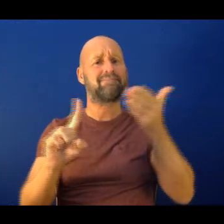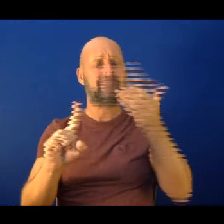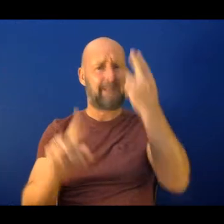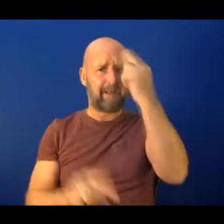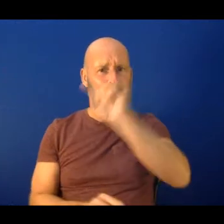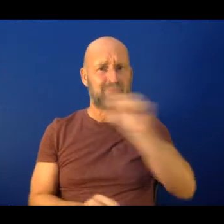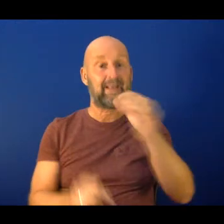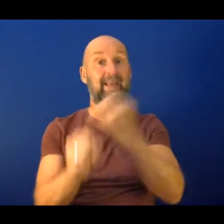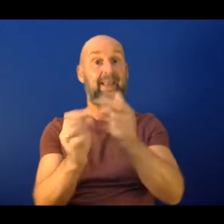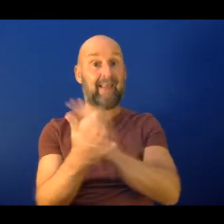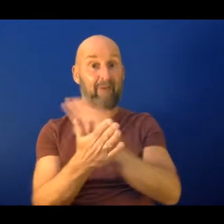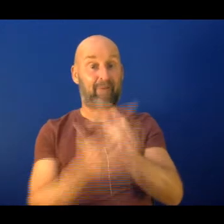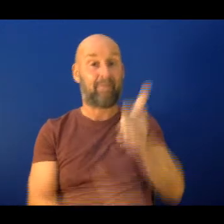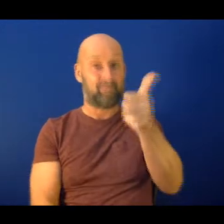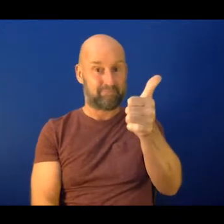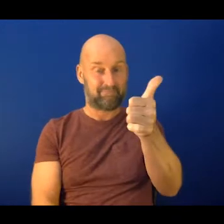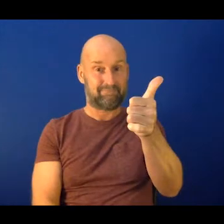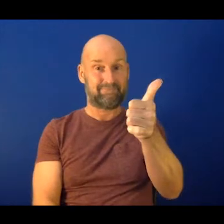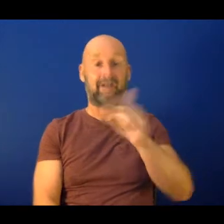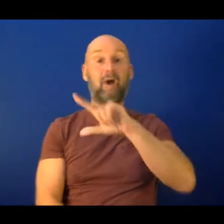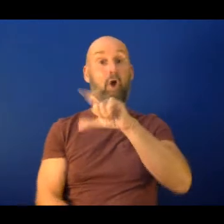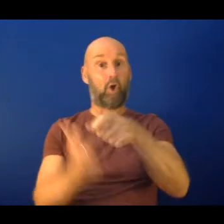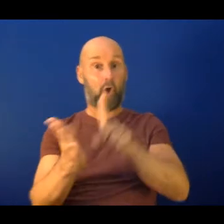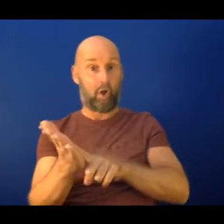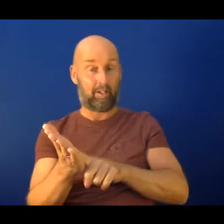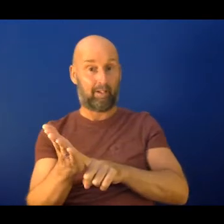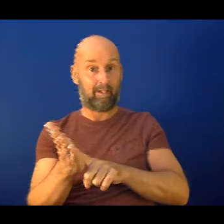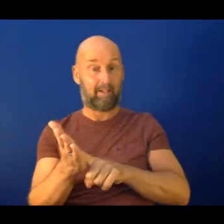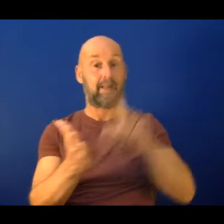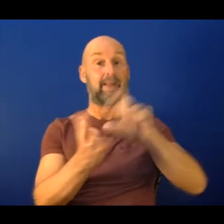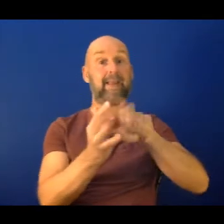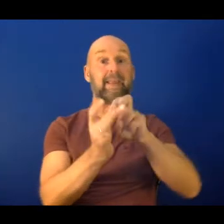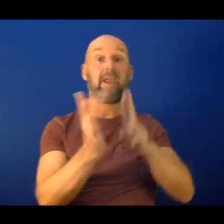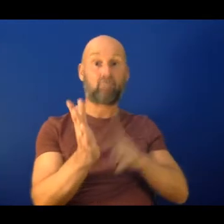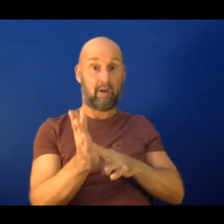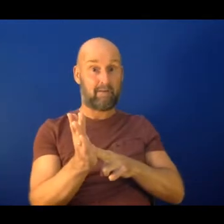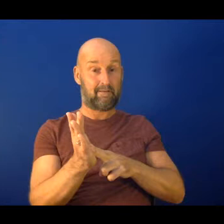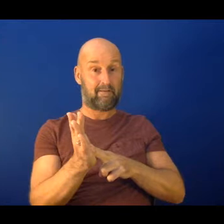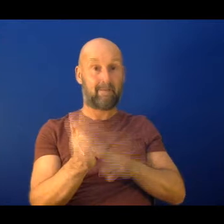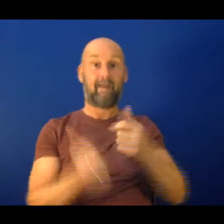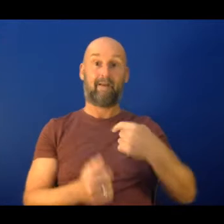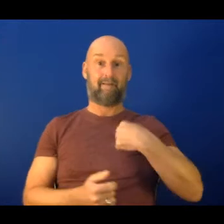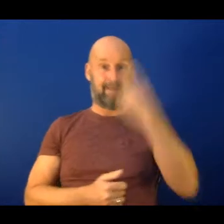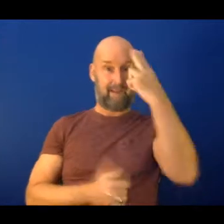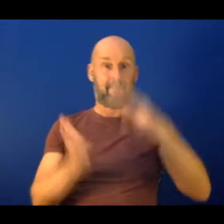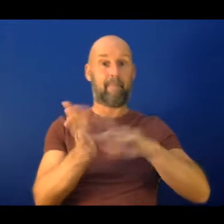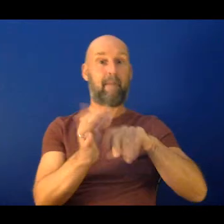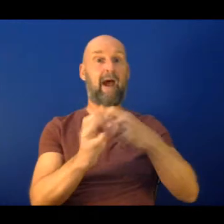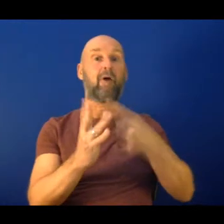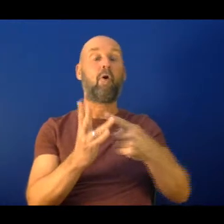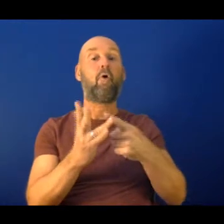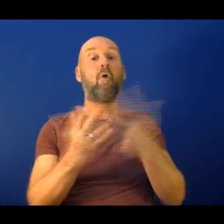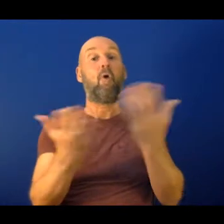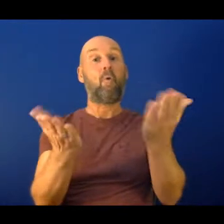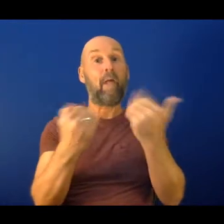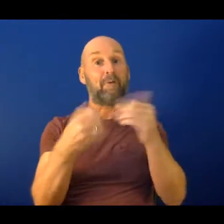names? Sure, Gareth here. Thanks. Okay. Oh, yeah. Eden, yeah. And I'm Margot. Welcome to